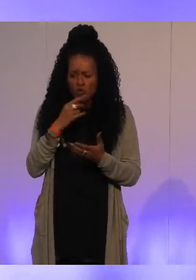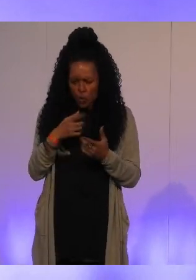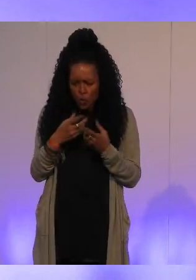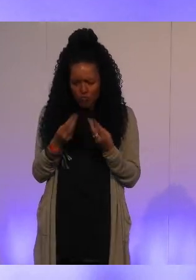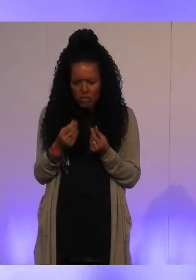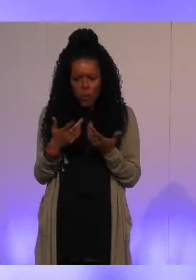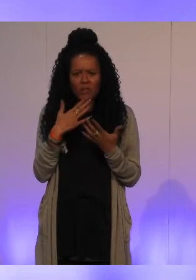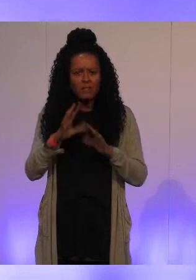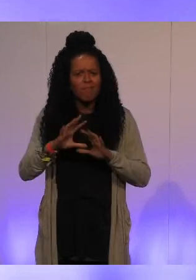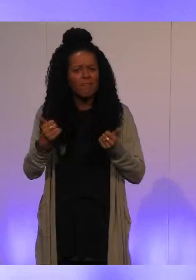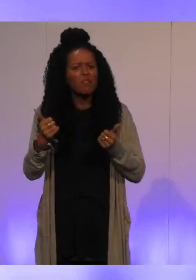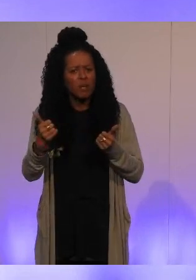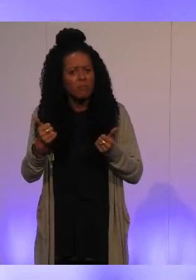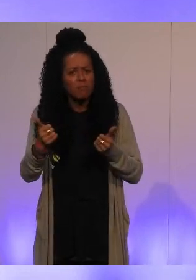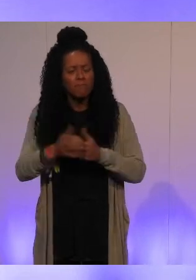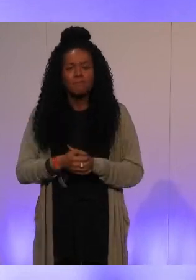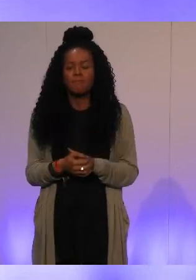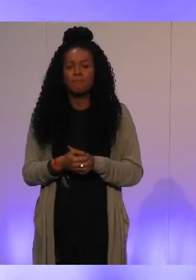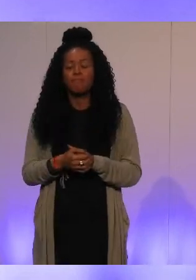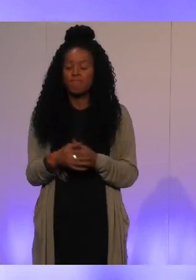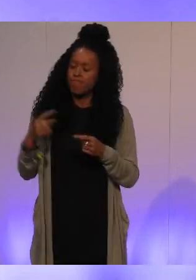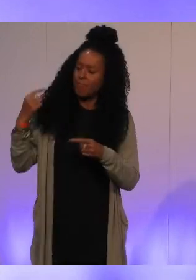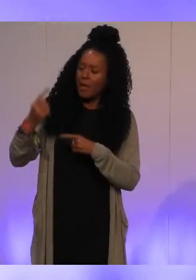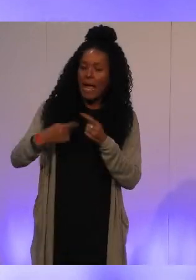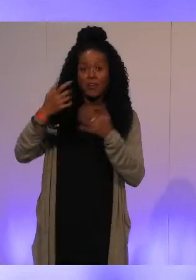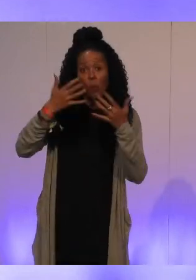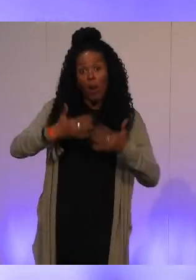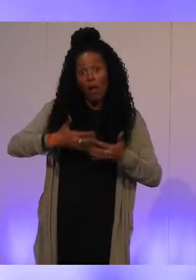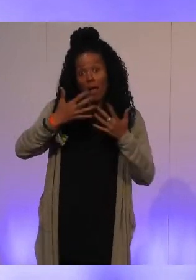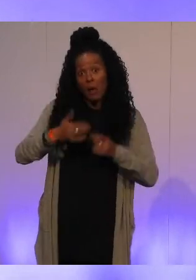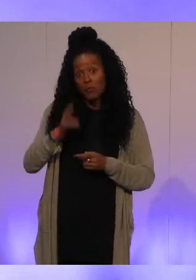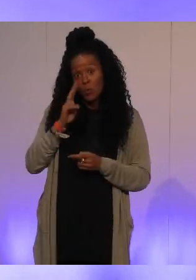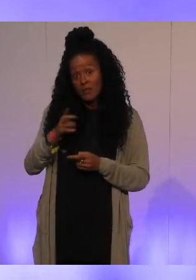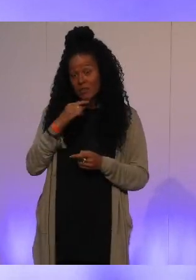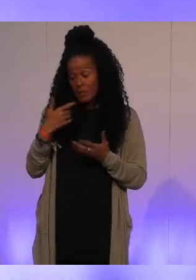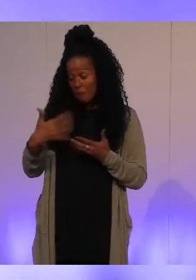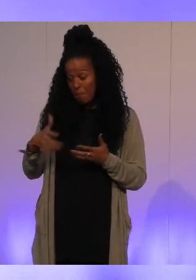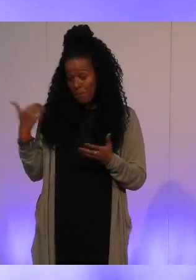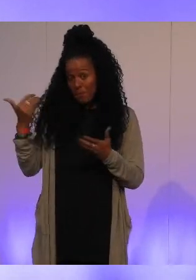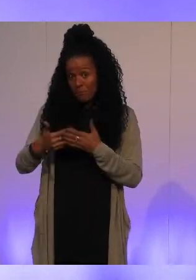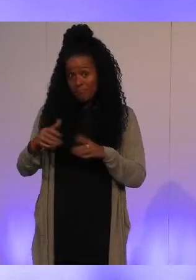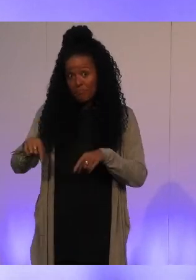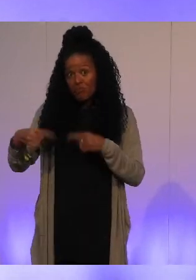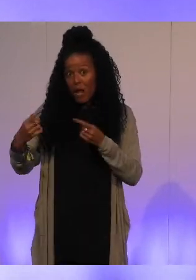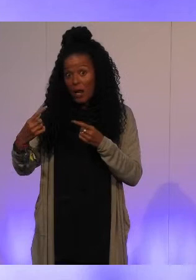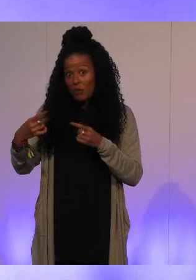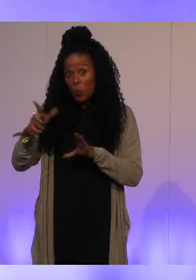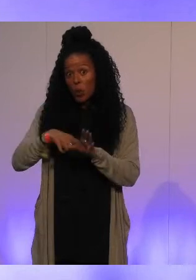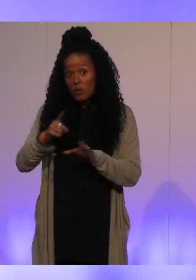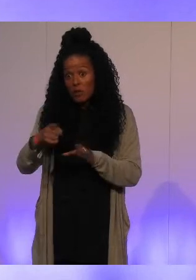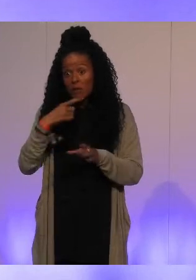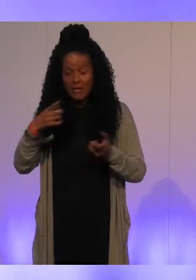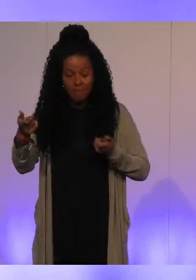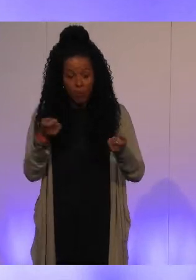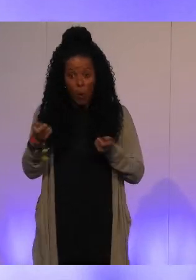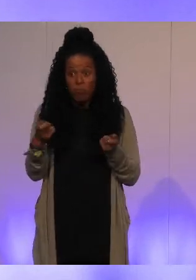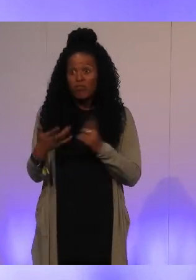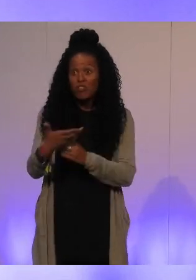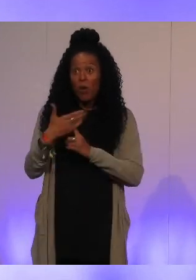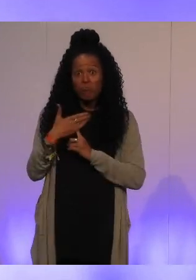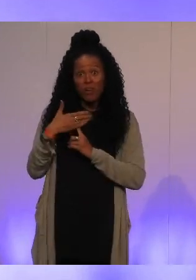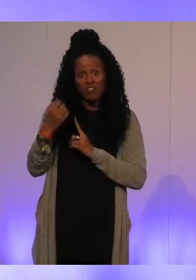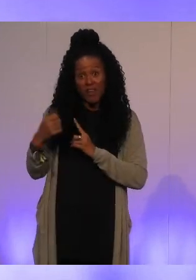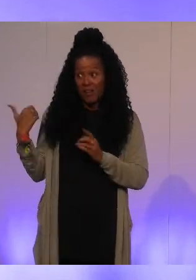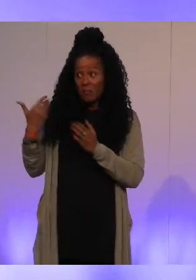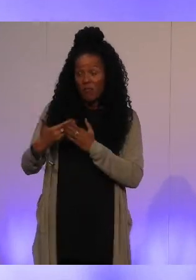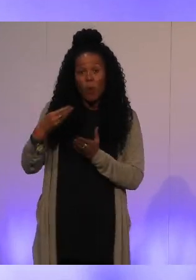as possible. In our annual accounts, you'll see that despite the challenges of the pandemic and the operational pressures in the last